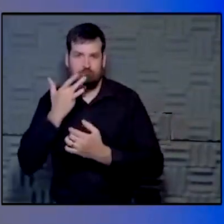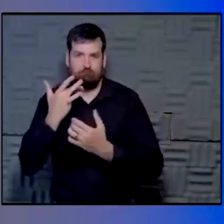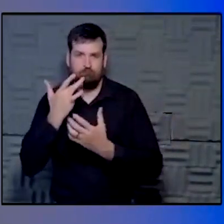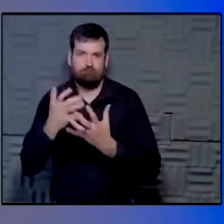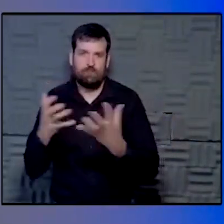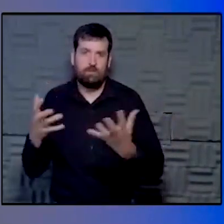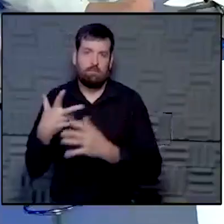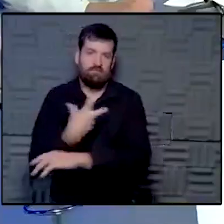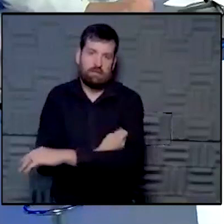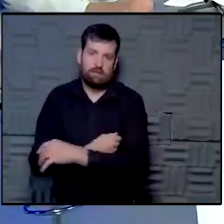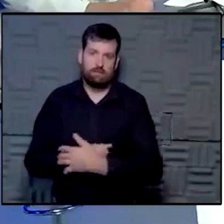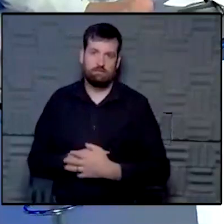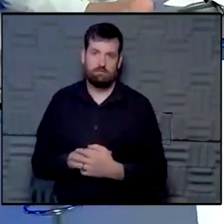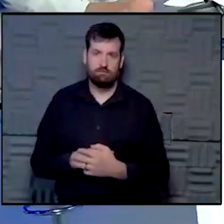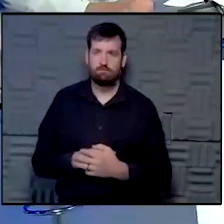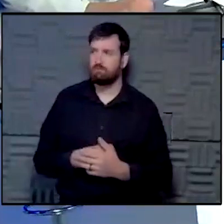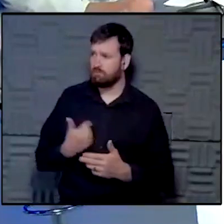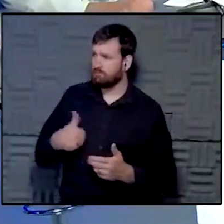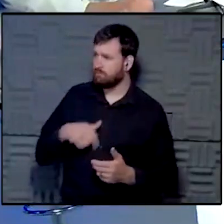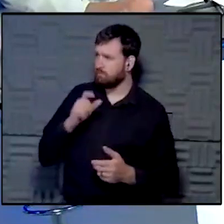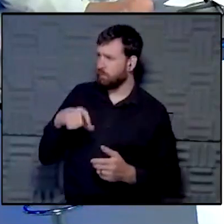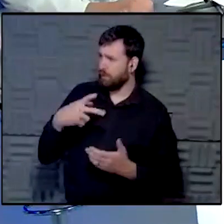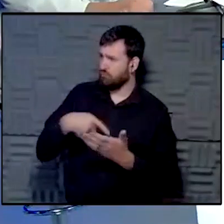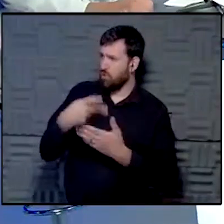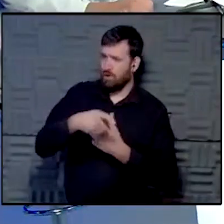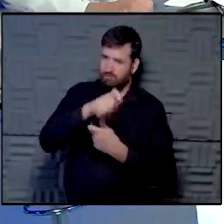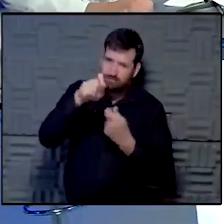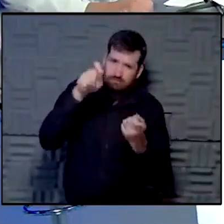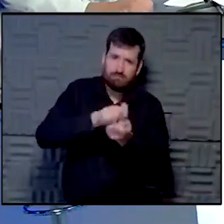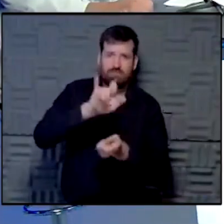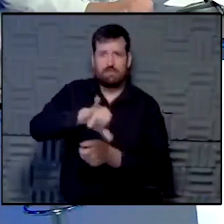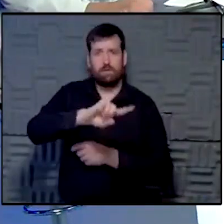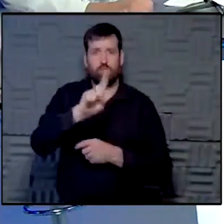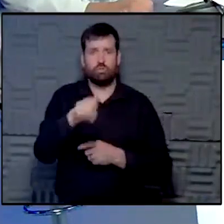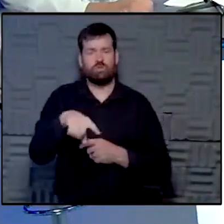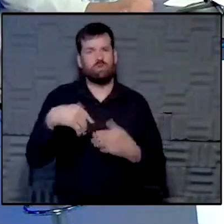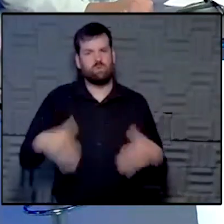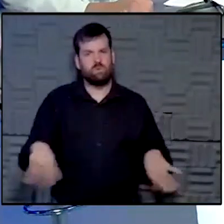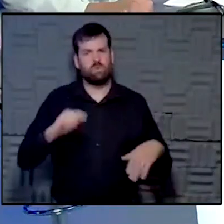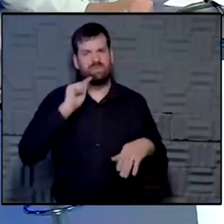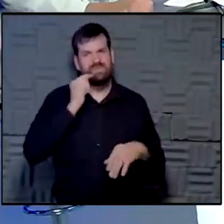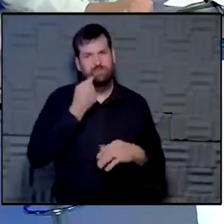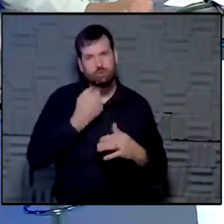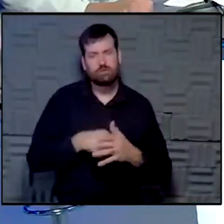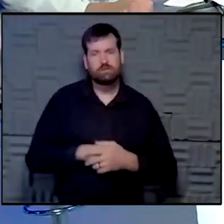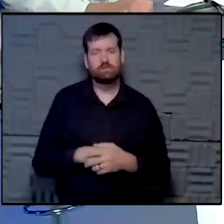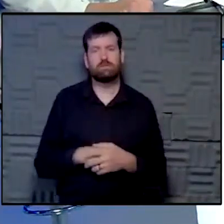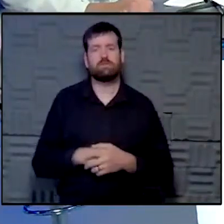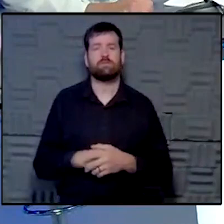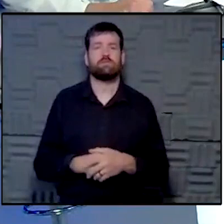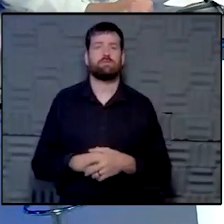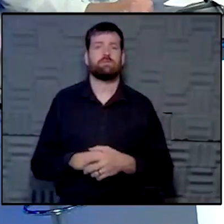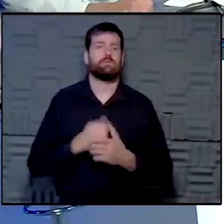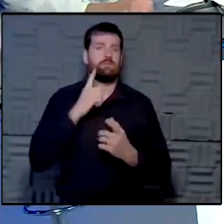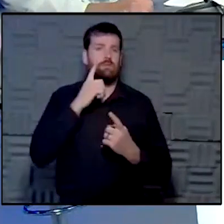rate. Wow, I think we need a program devoted to this question because this is really a big deal, and I just wonder